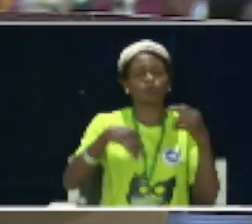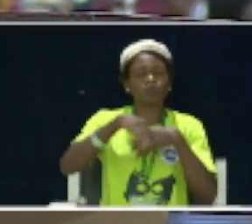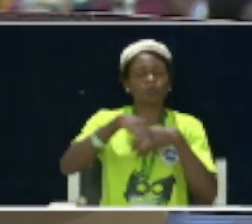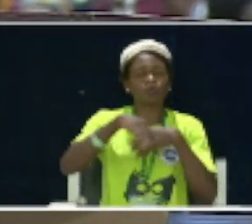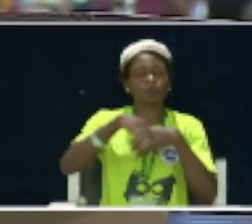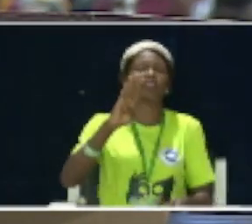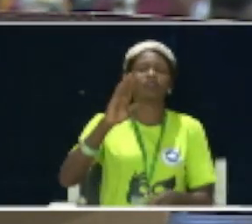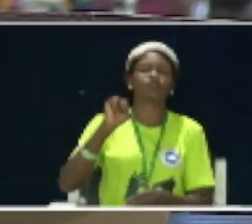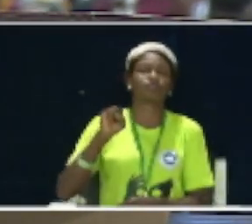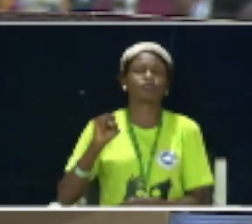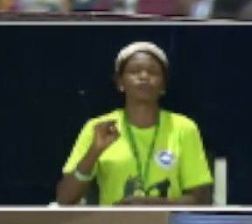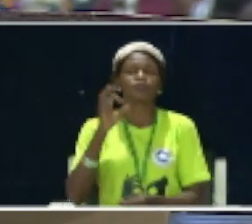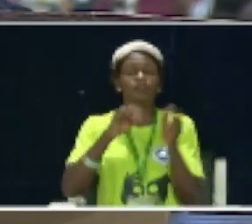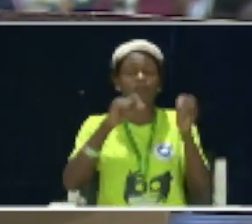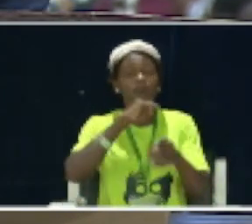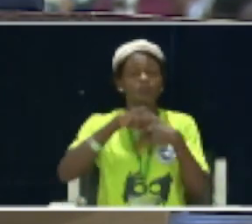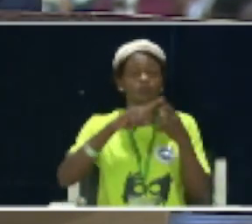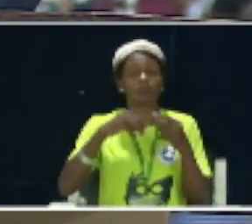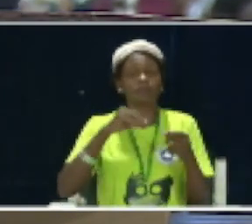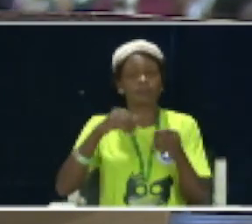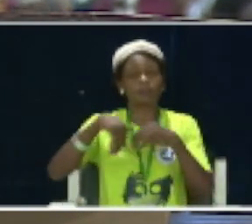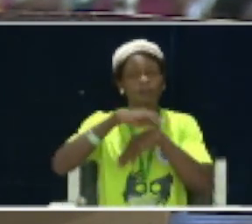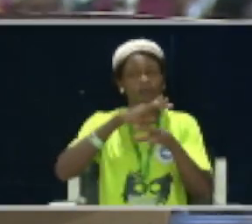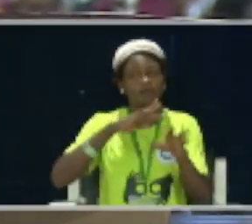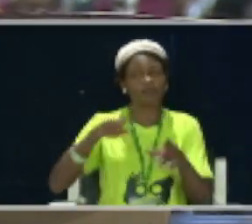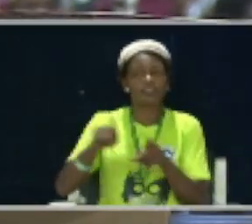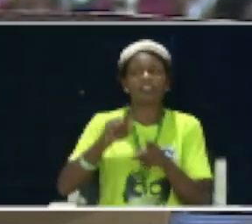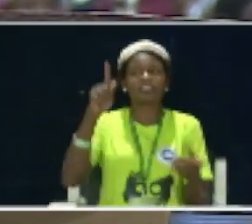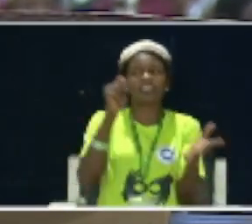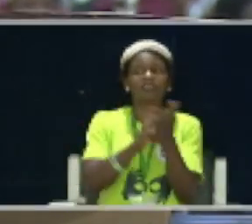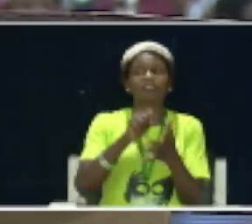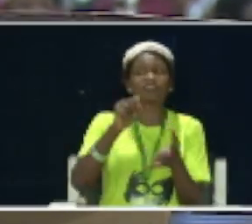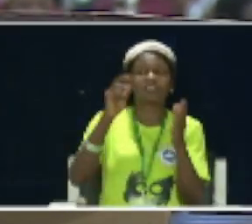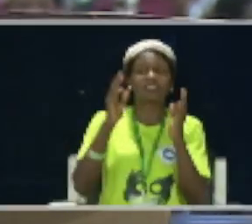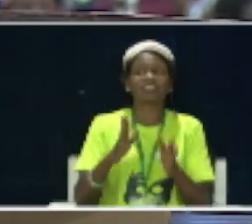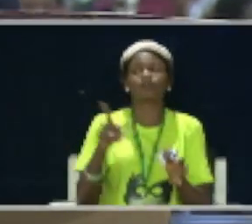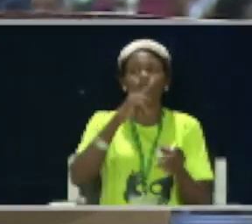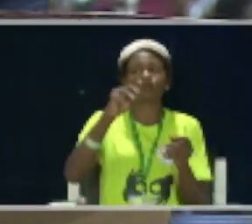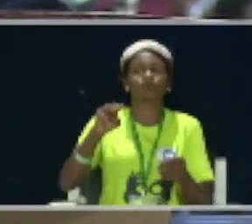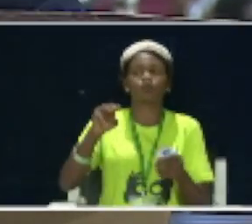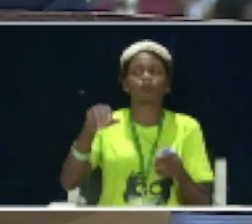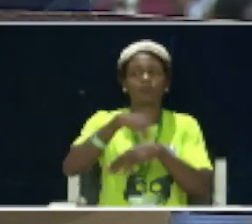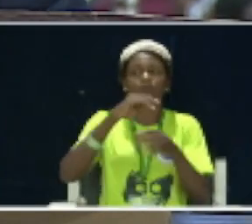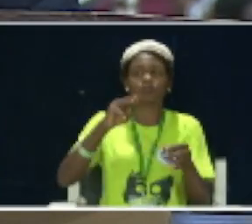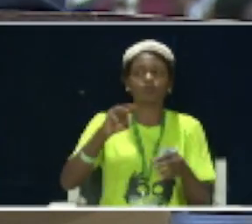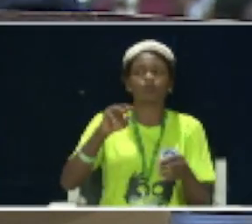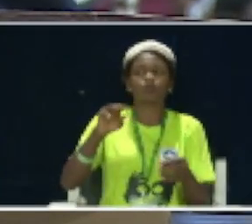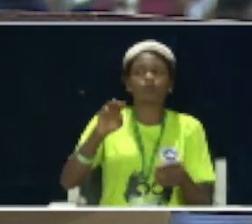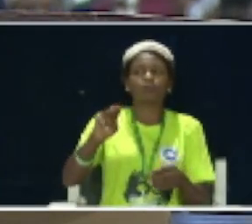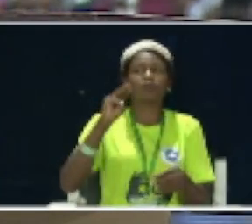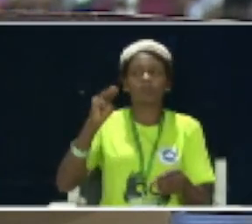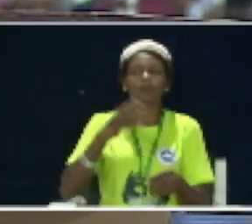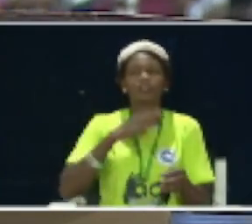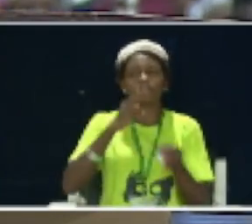overflow. If you are going to have an overflow tonight as a thousandaire, you want to overflow into millions. If you are